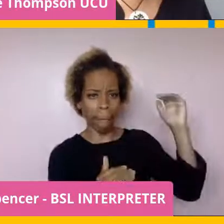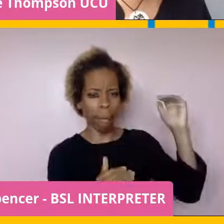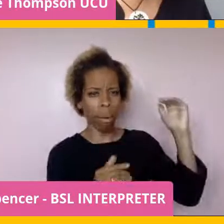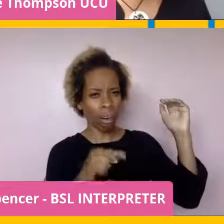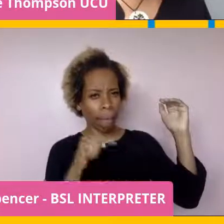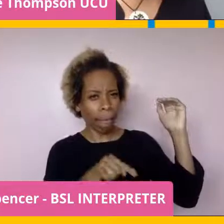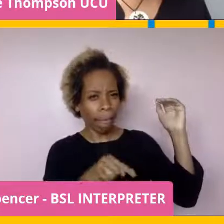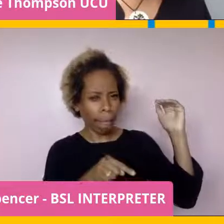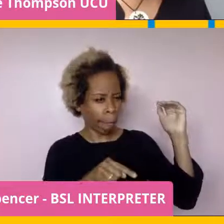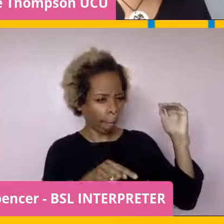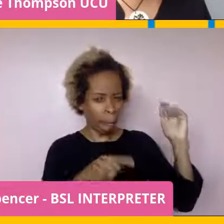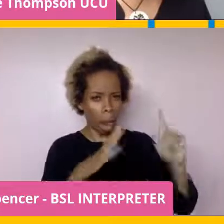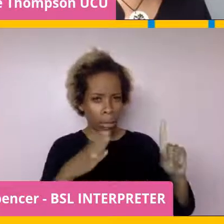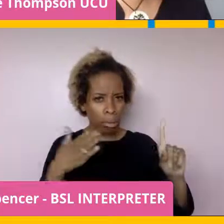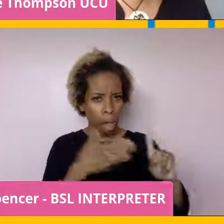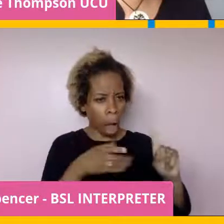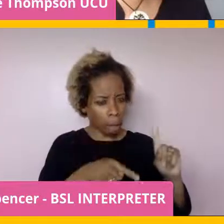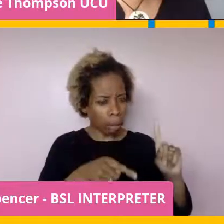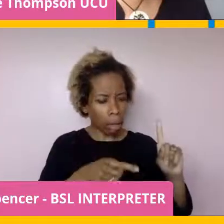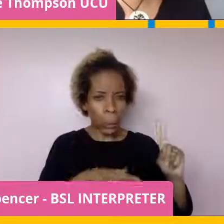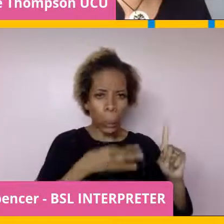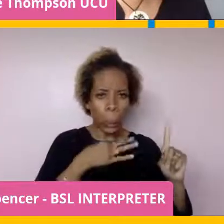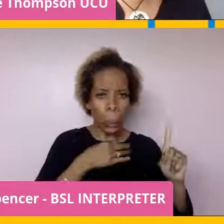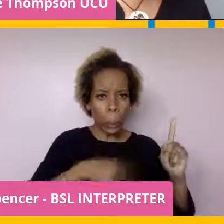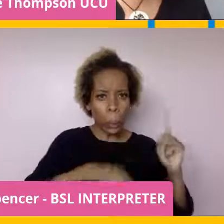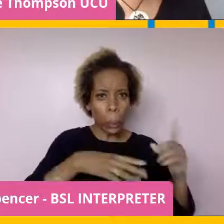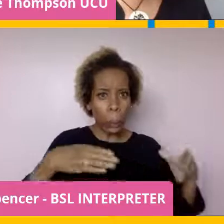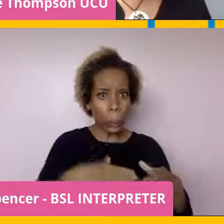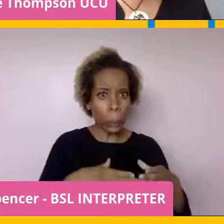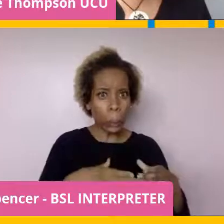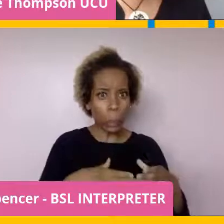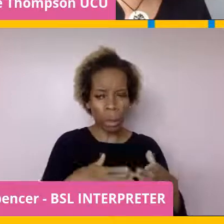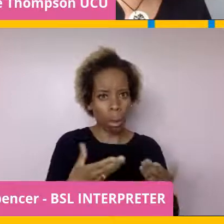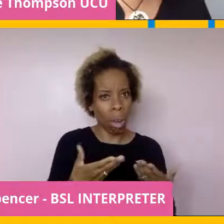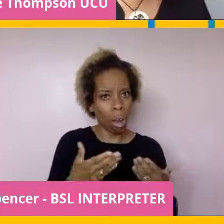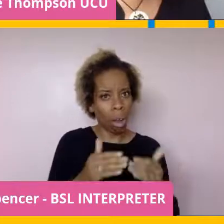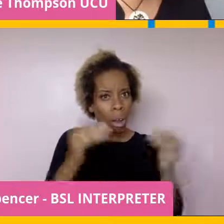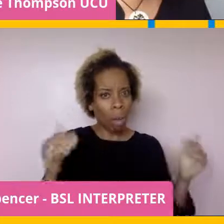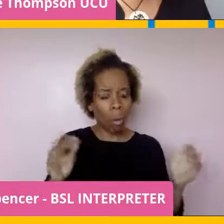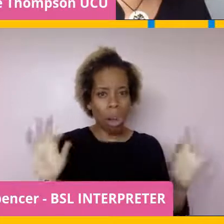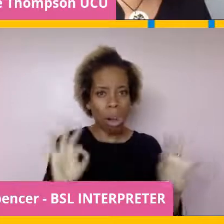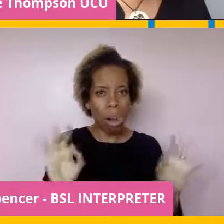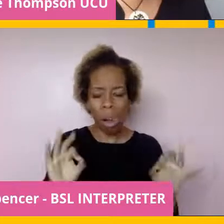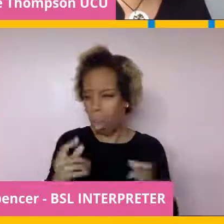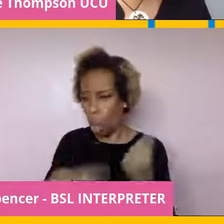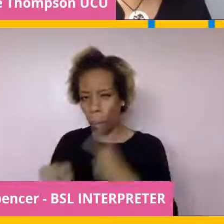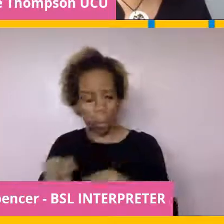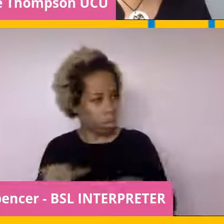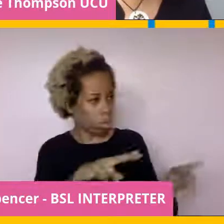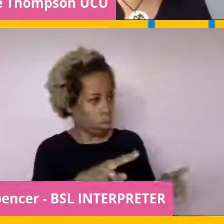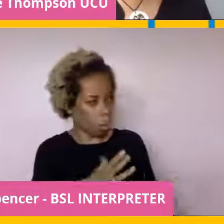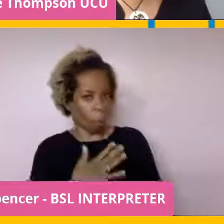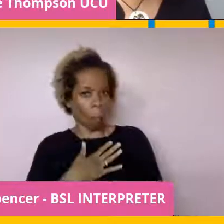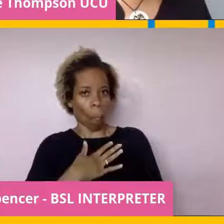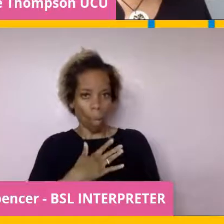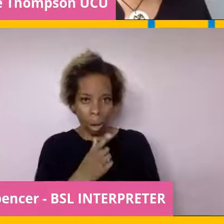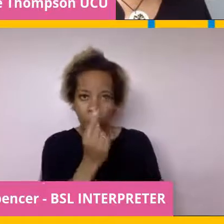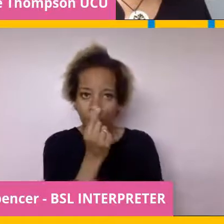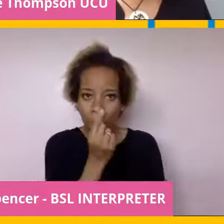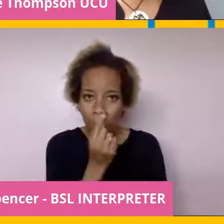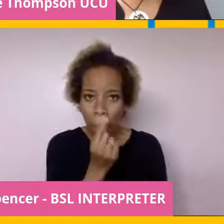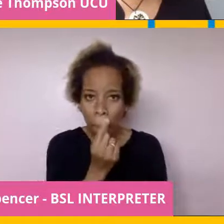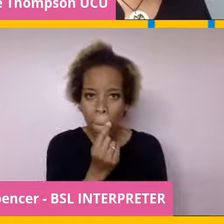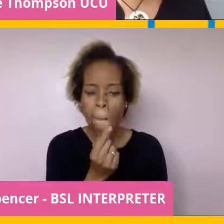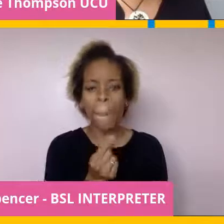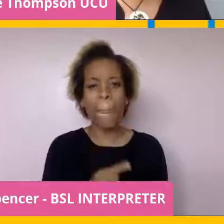particular socioeconomic groups. It's the opposite of having a civic mission. So where students are also employees